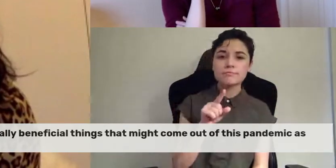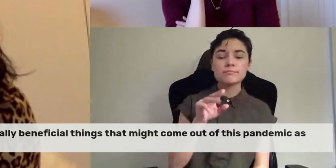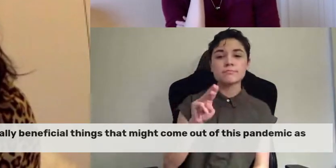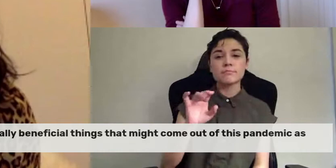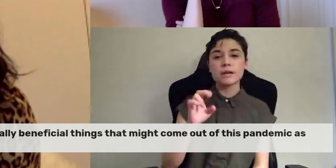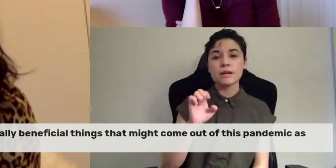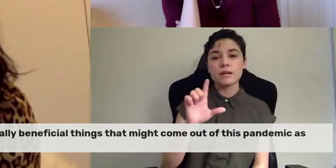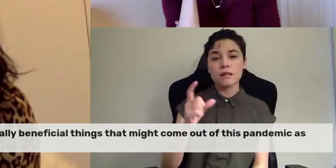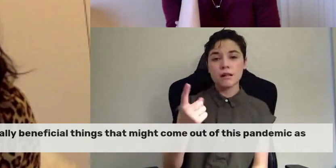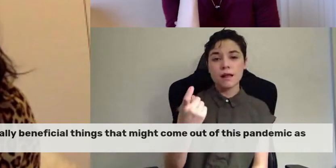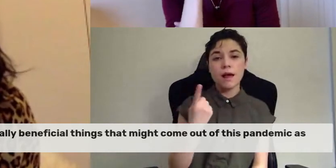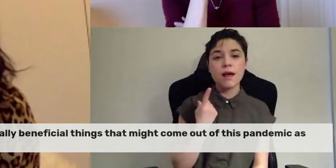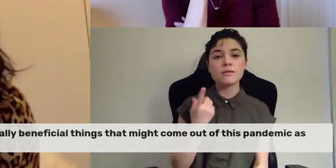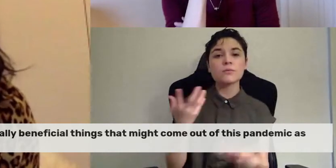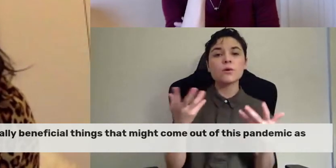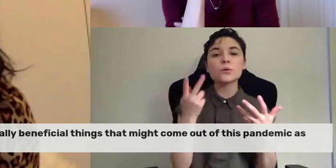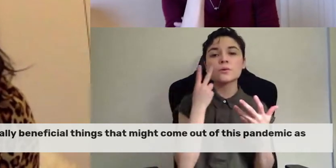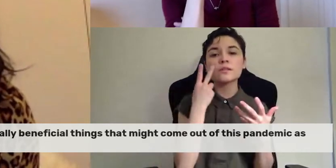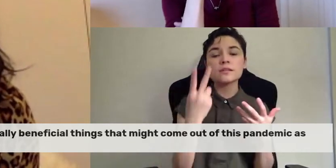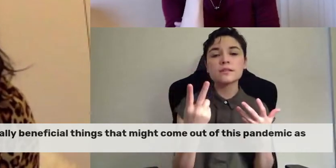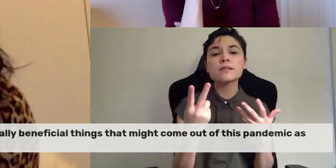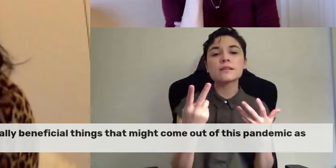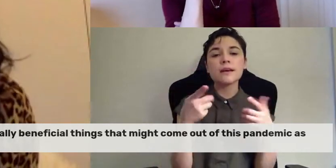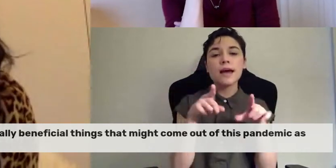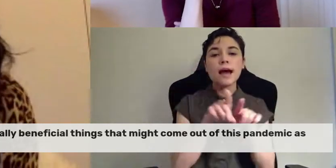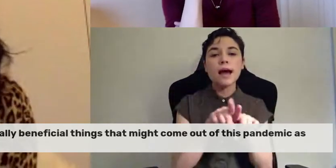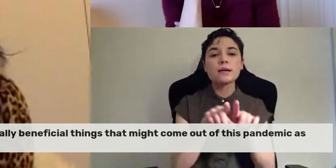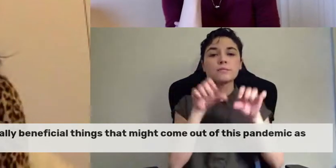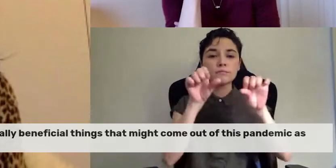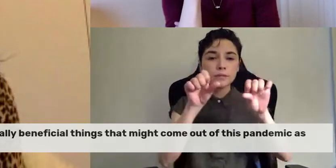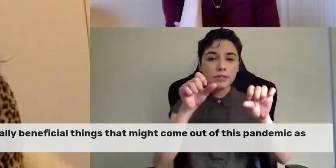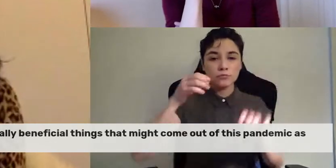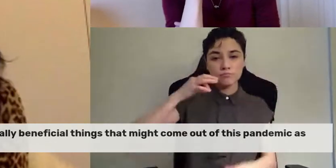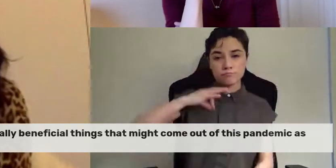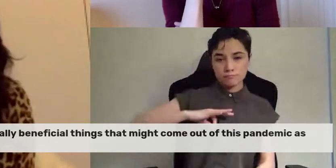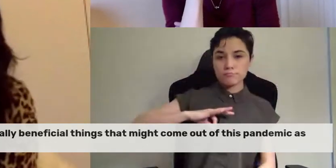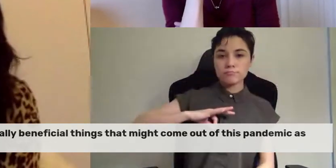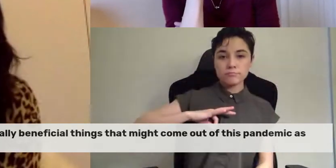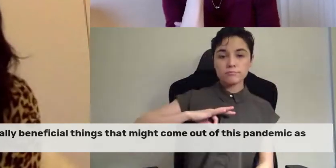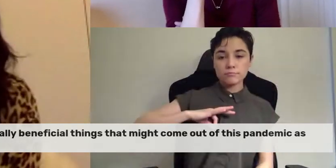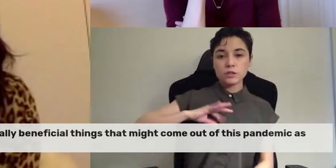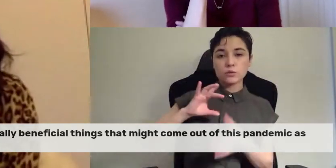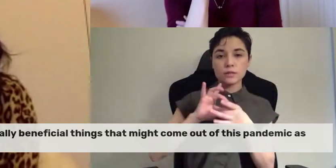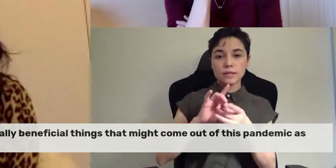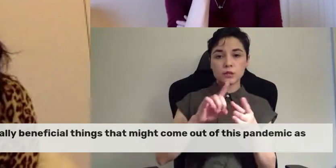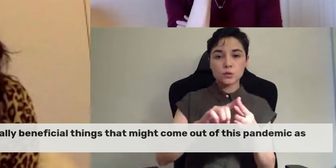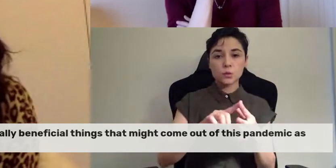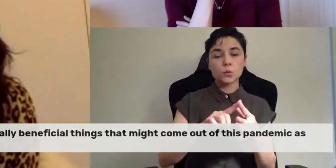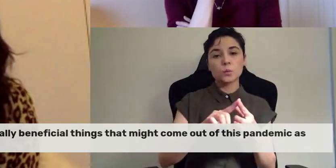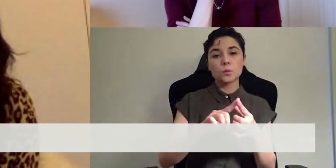potential beneficial things that might come out of this pandemic as far as mental health goes?